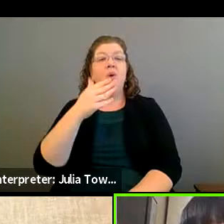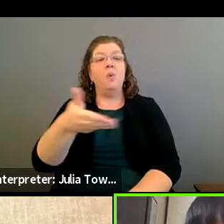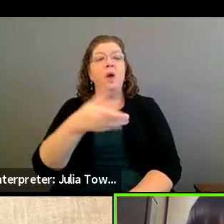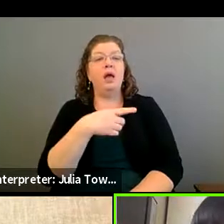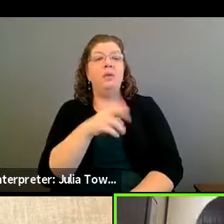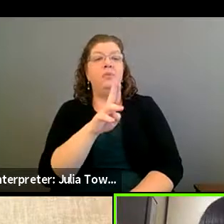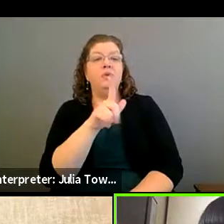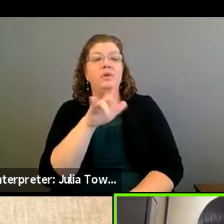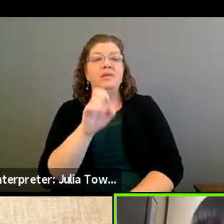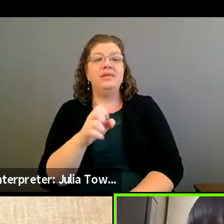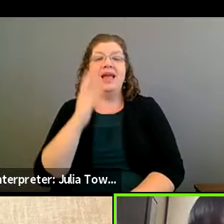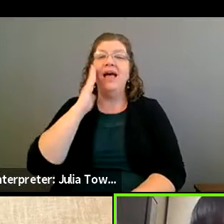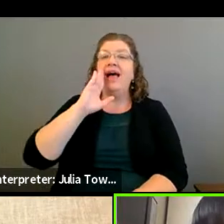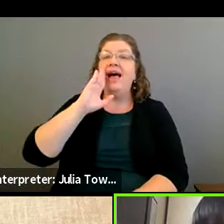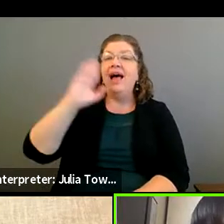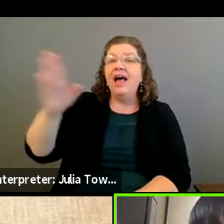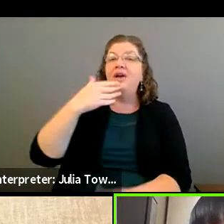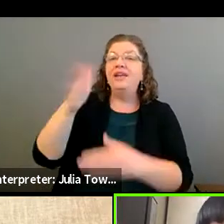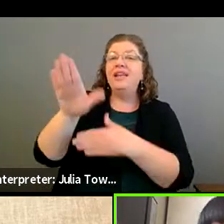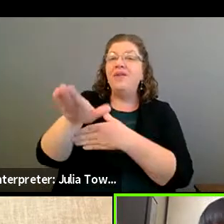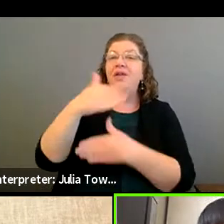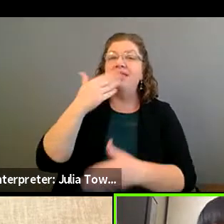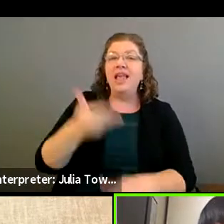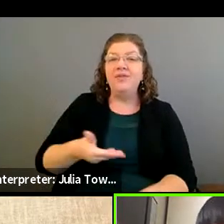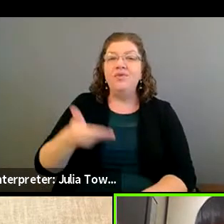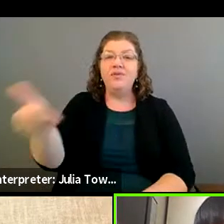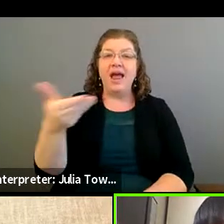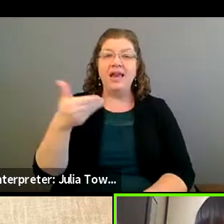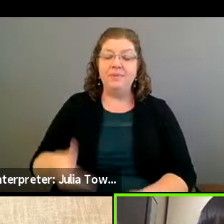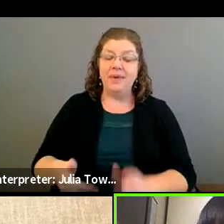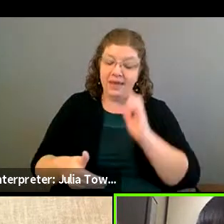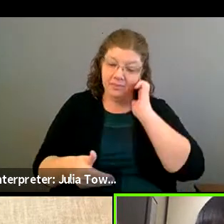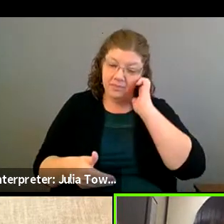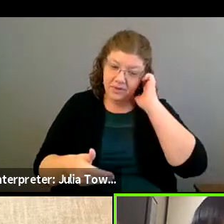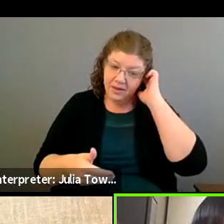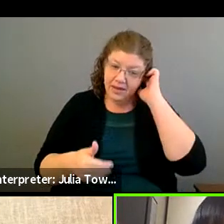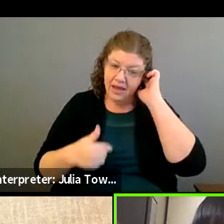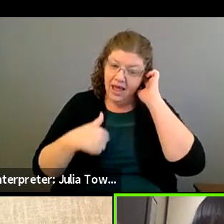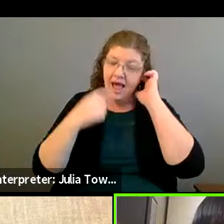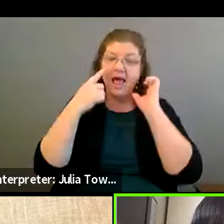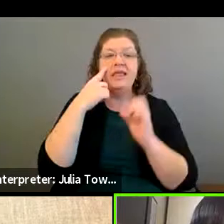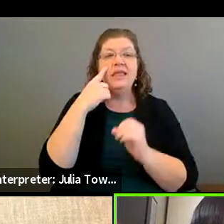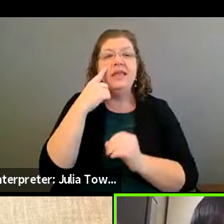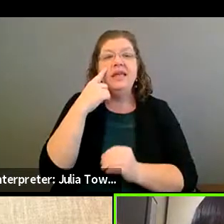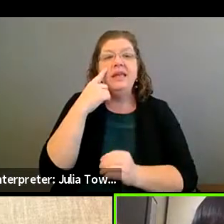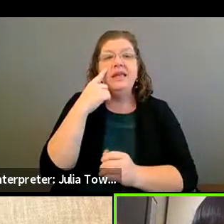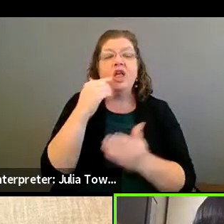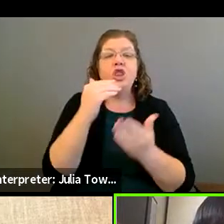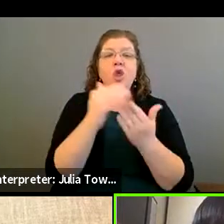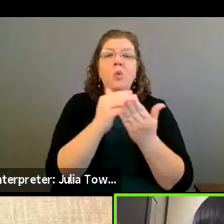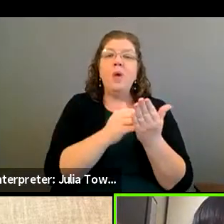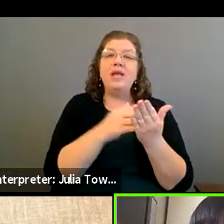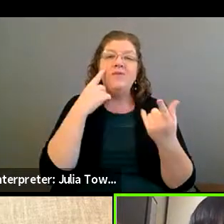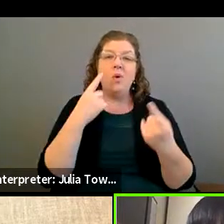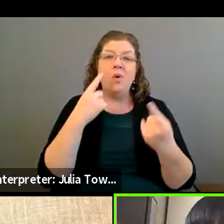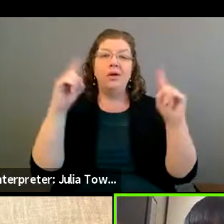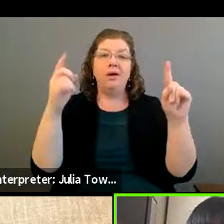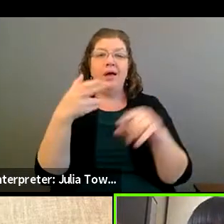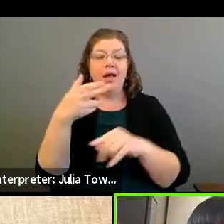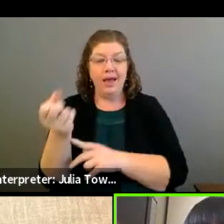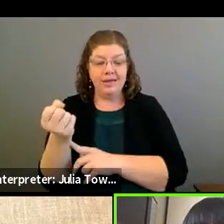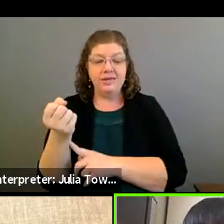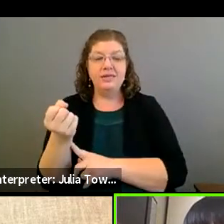Hi, good afternoon, and thanks for inviting me. I think that don't exist a perfect formula for being a